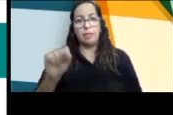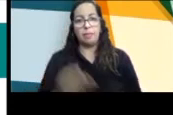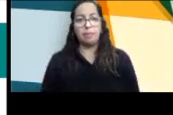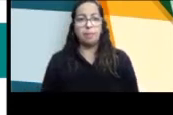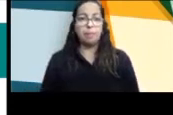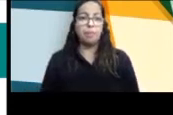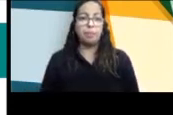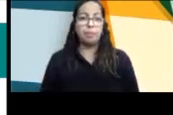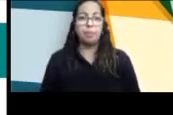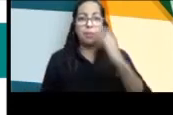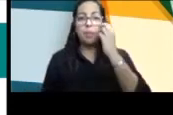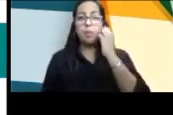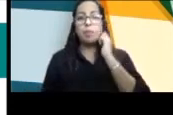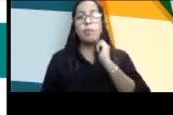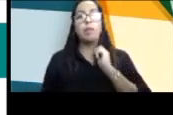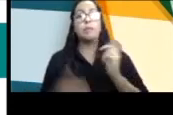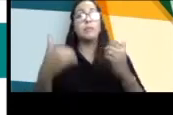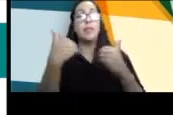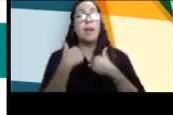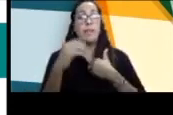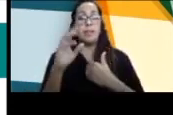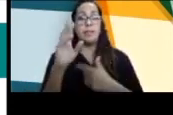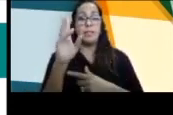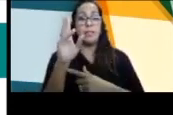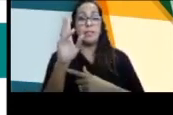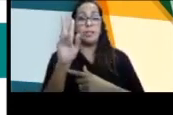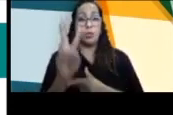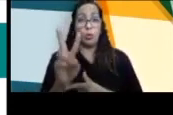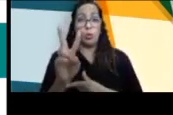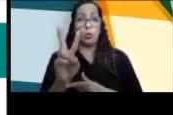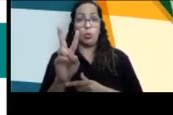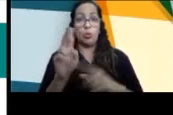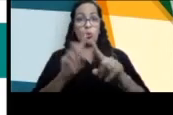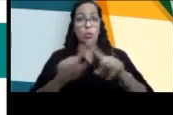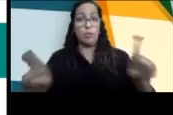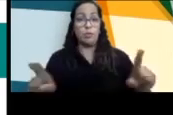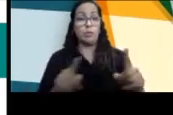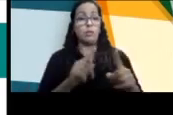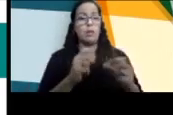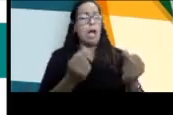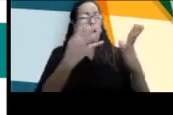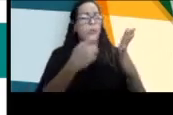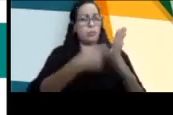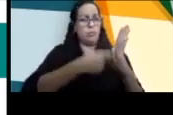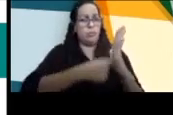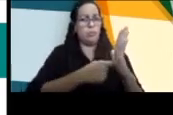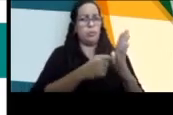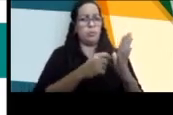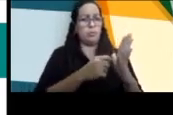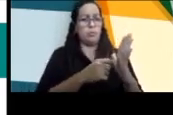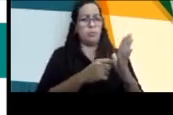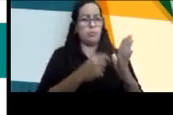There are two types of wage determination: general wage decisions, which are available at